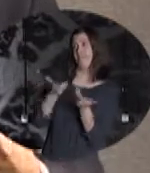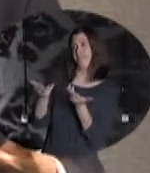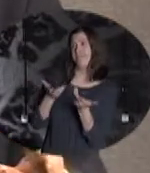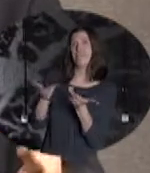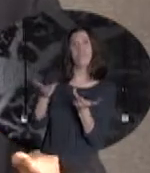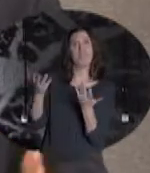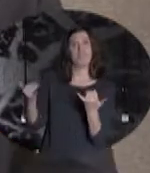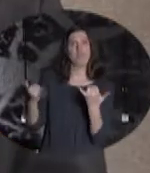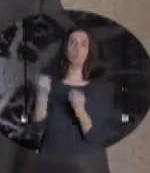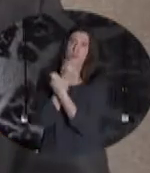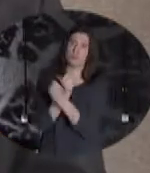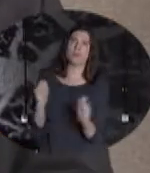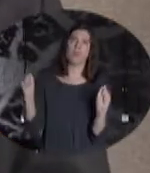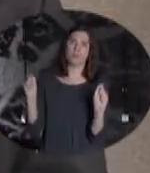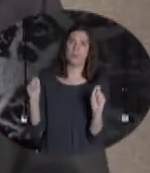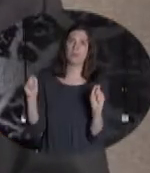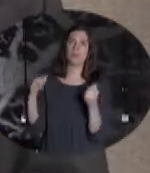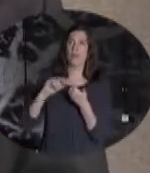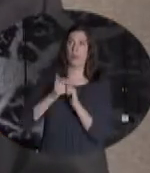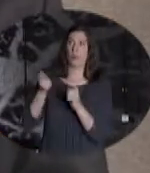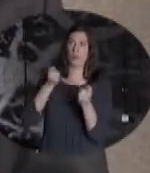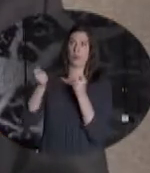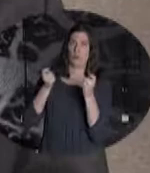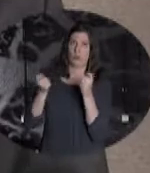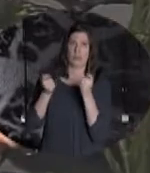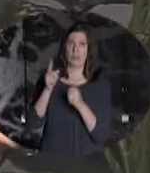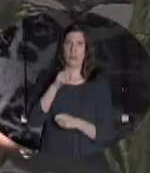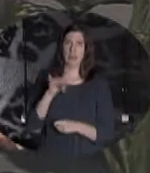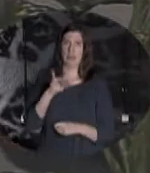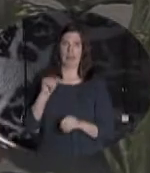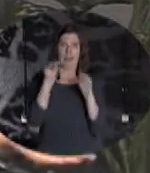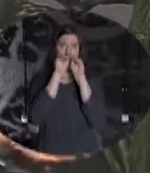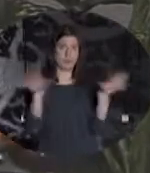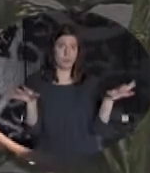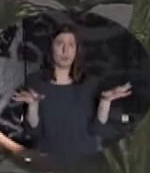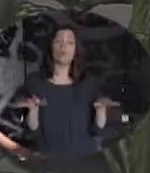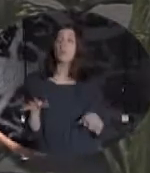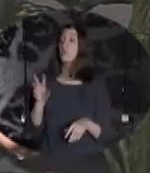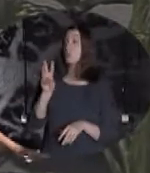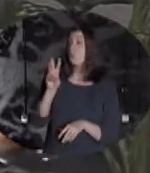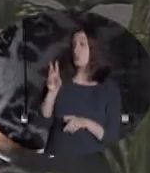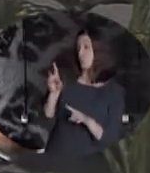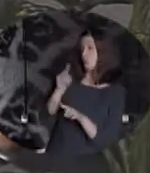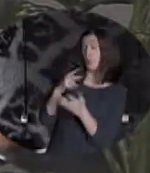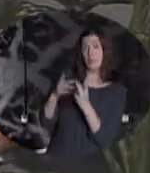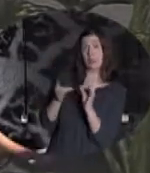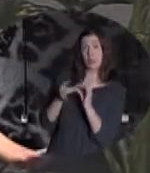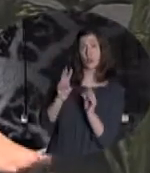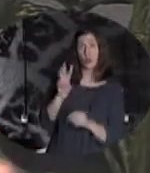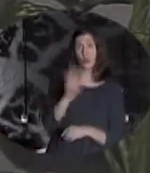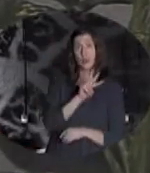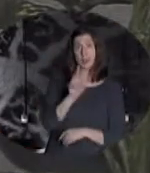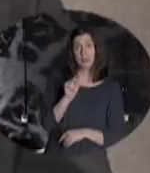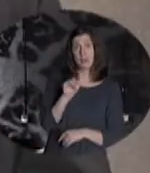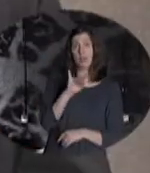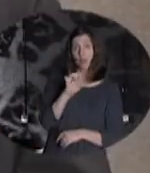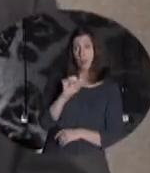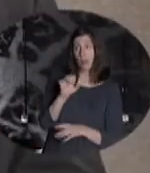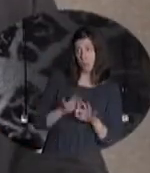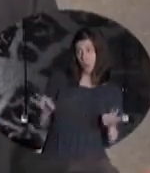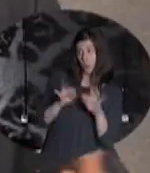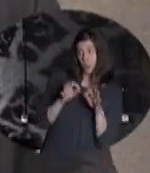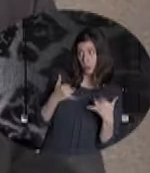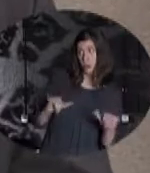just to be safe to deal with the threat of Zika. And you mentioned West Nile. That still is an important threat right now. Yeah, absolutely. I mean, even in this part of the